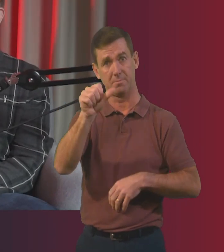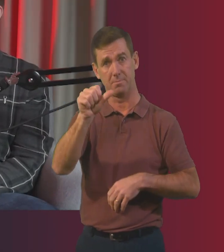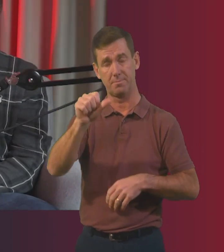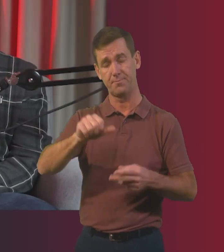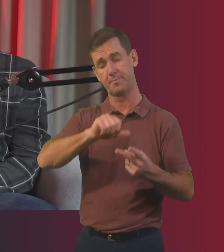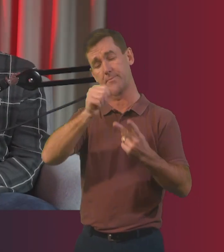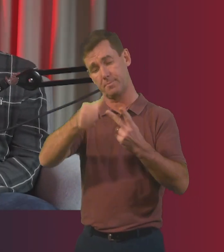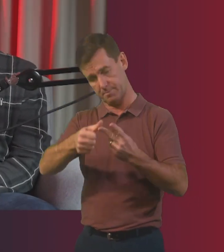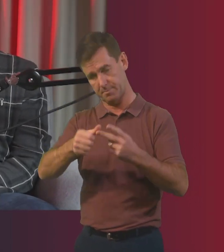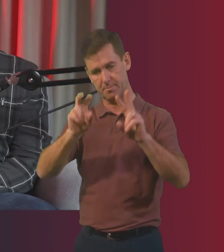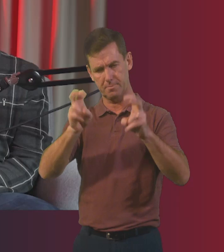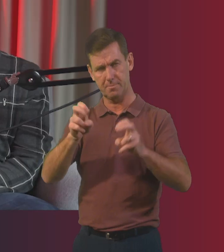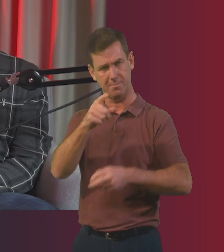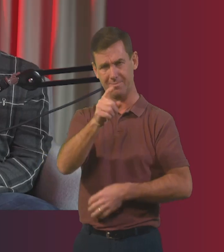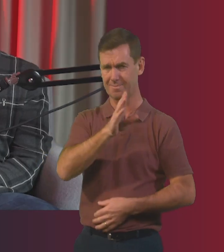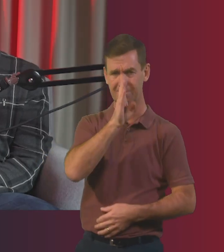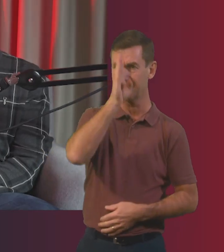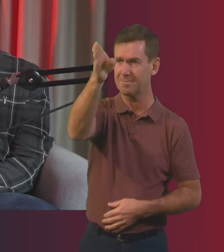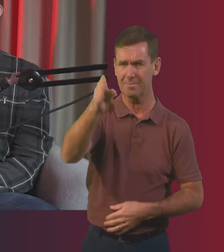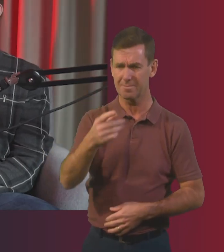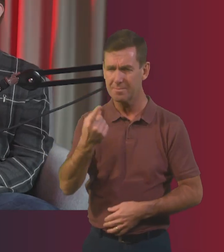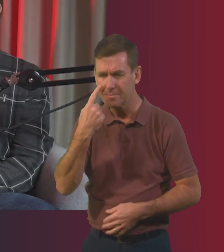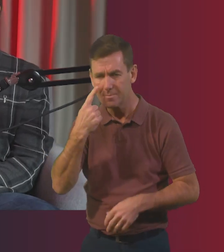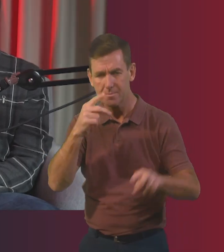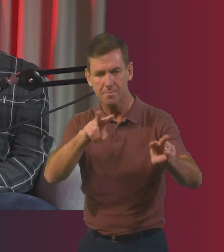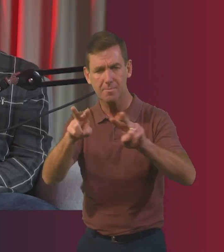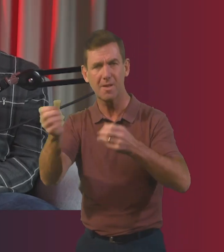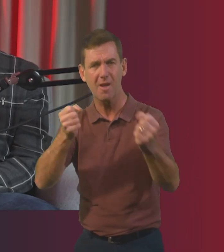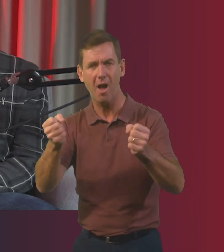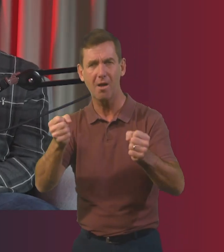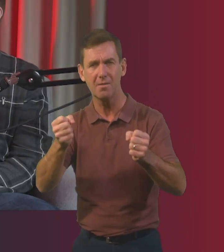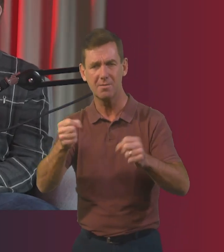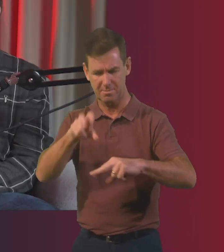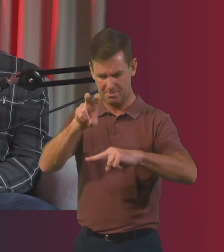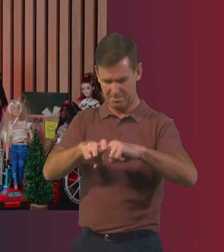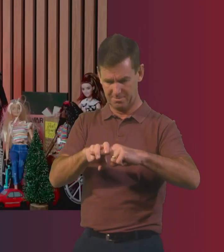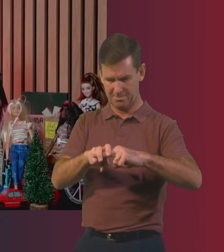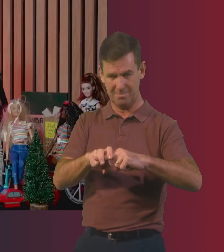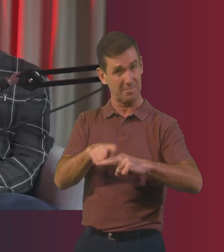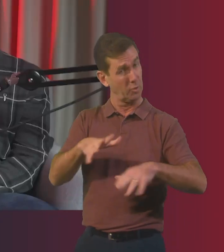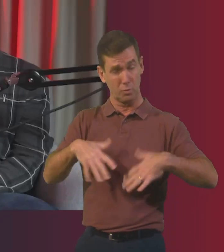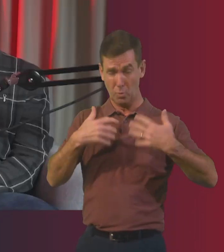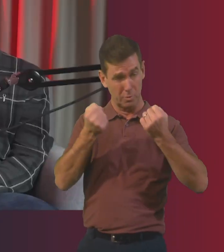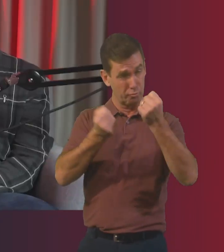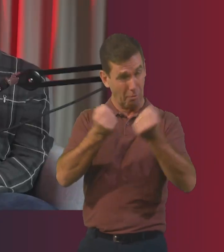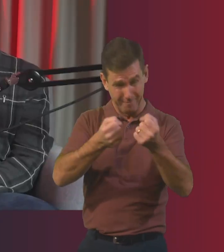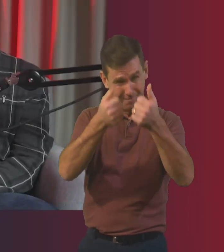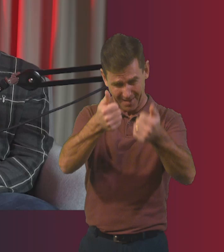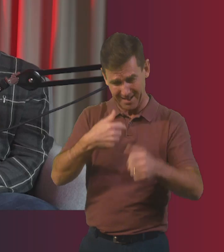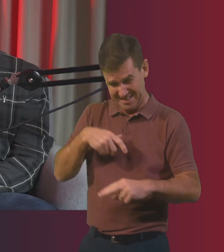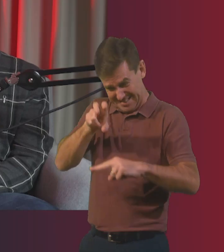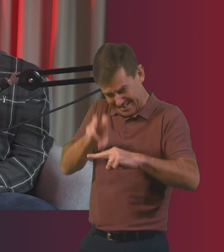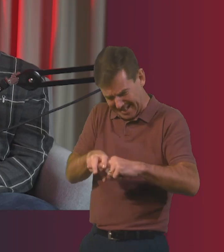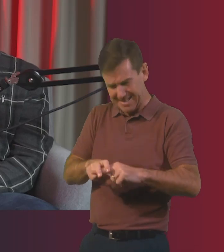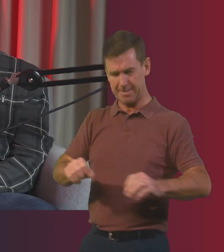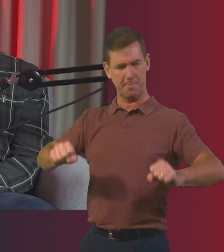is go and look at the car, go and have a test drive. At the very least, go and look at it and sit in it, even if you don't want to drive it. And there's a few things you should do